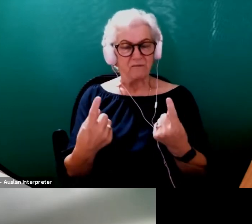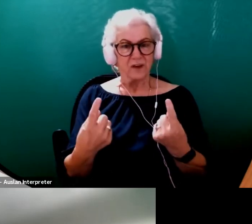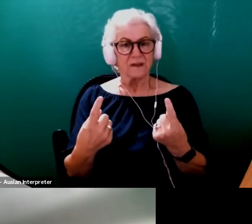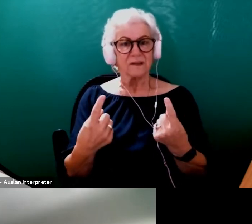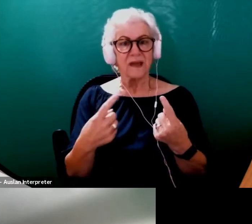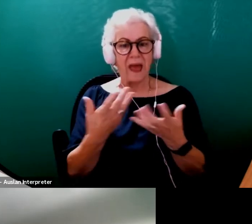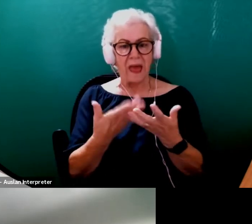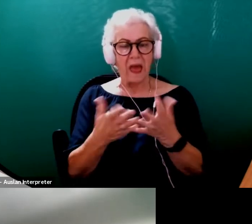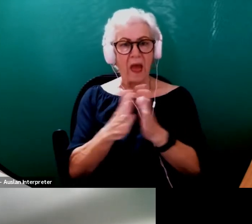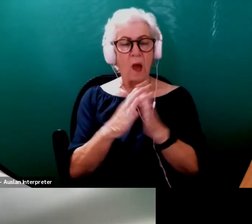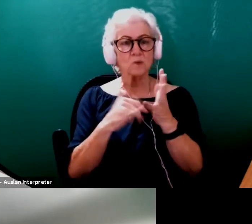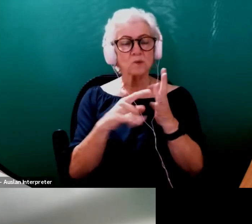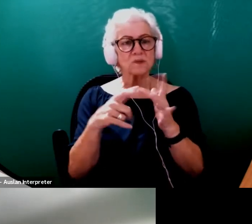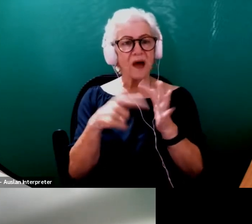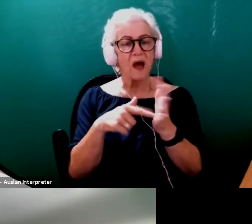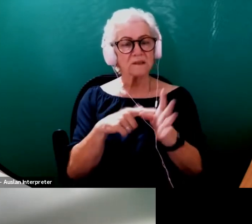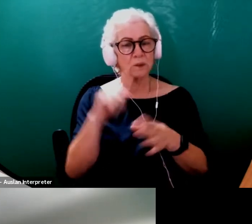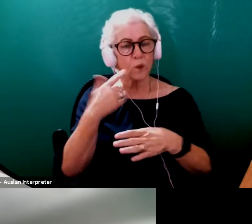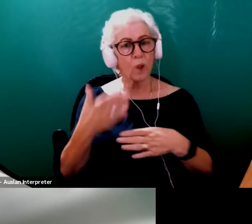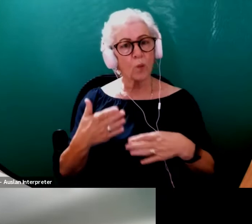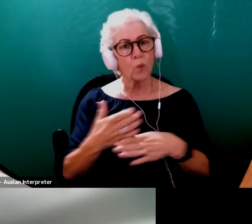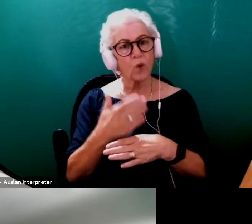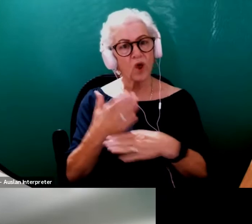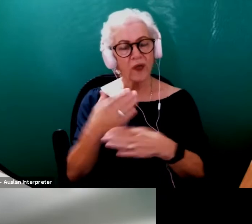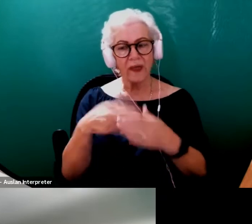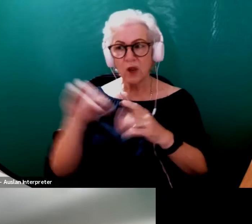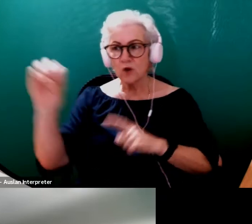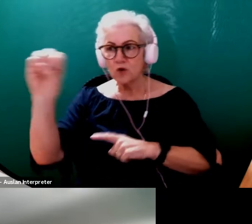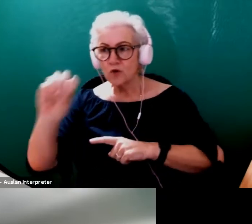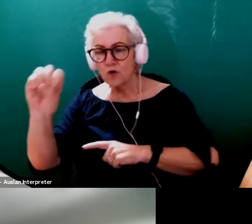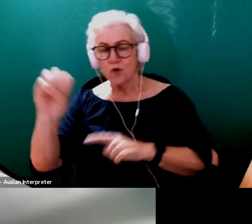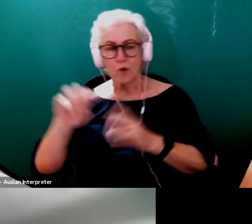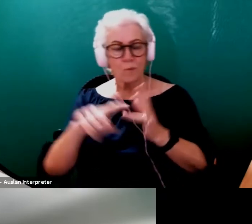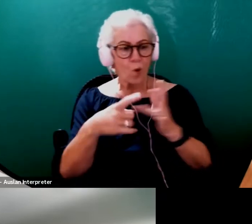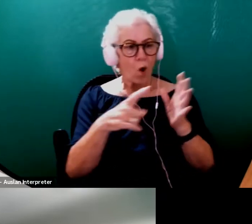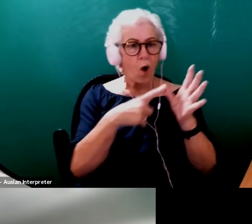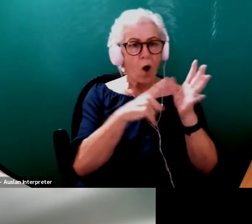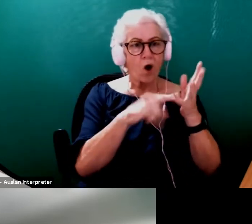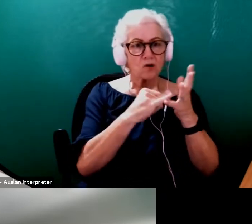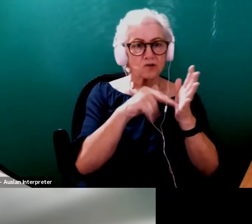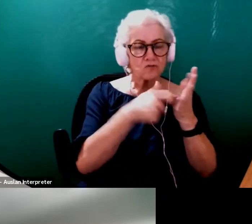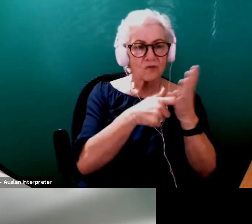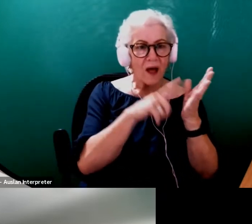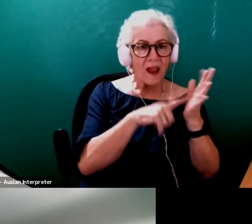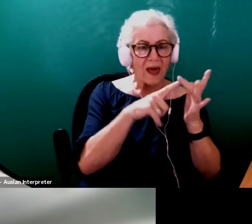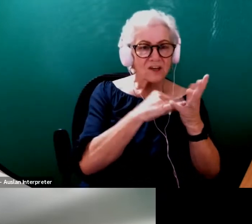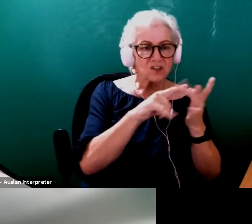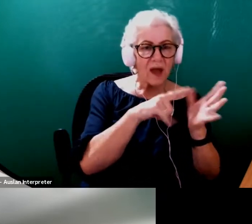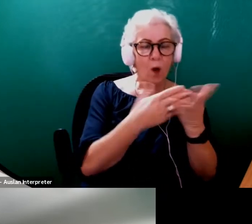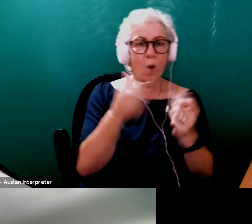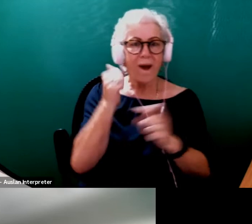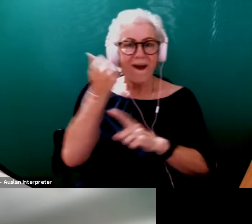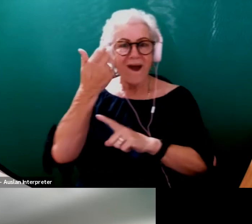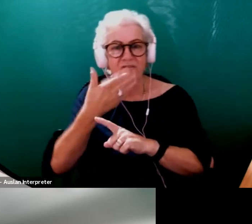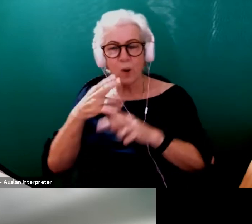way society works in Europe or Australasia or Africa or some other part of the